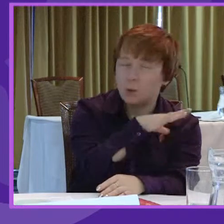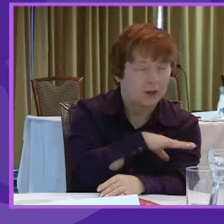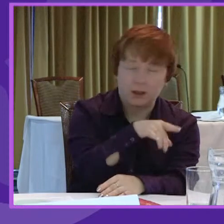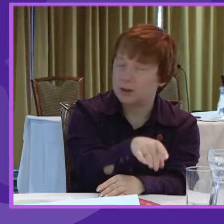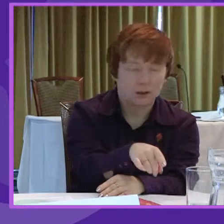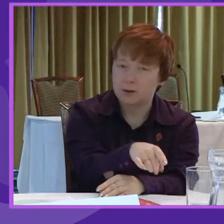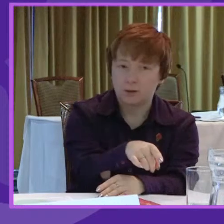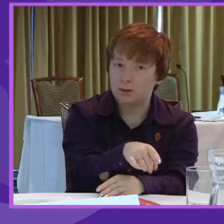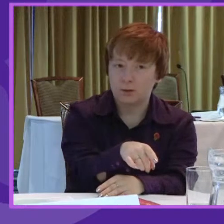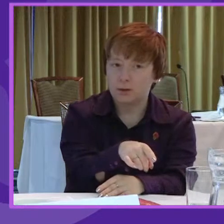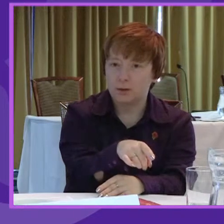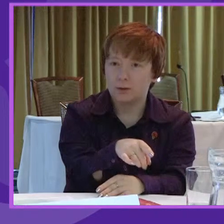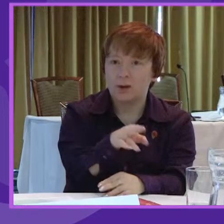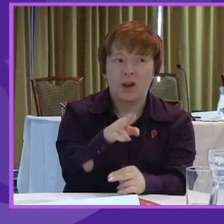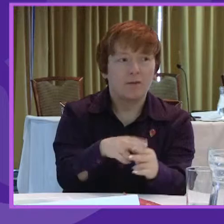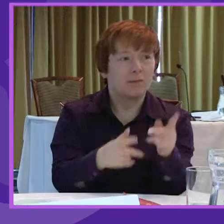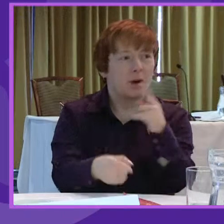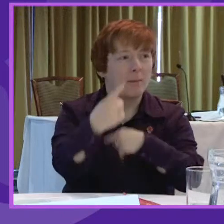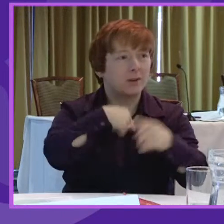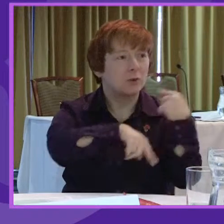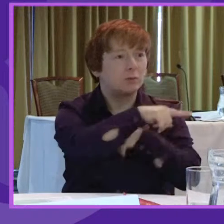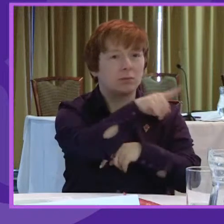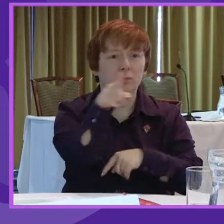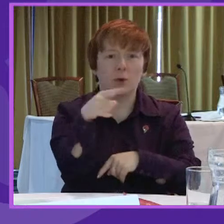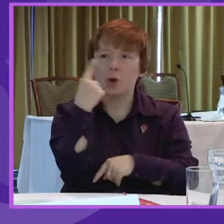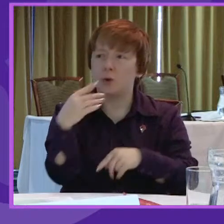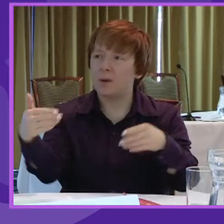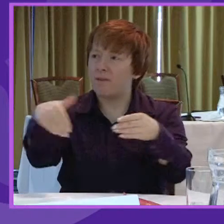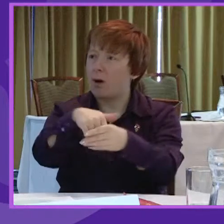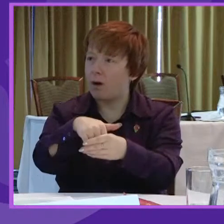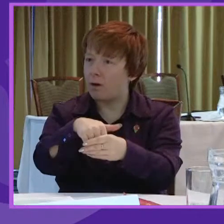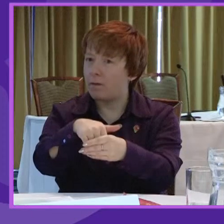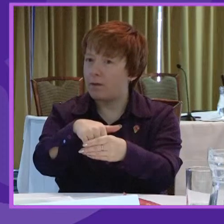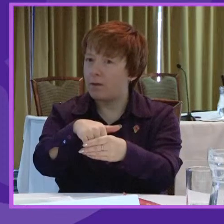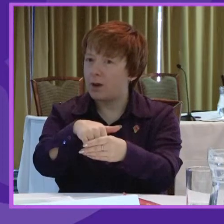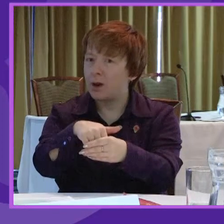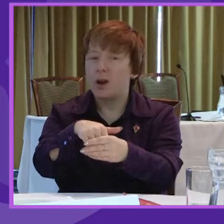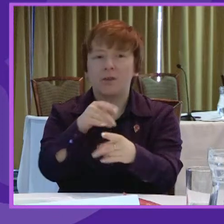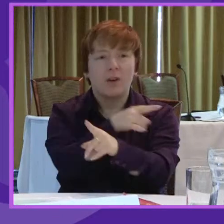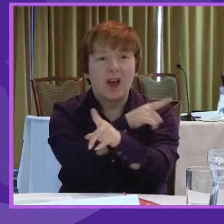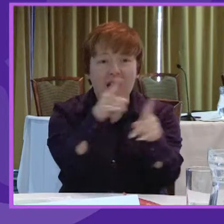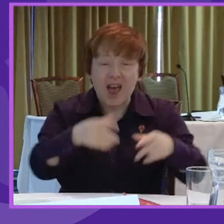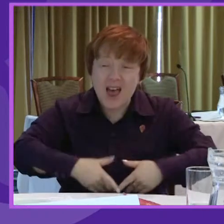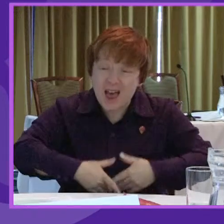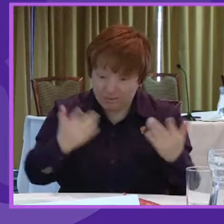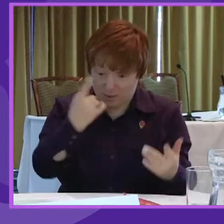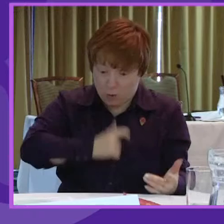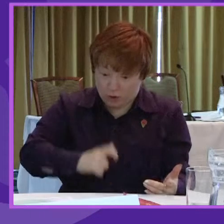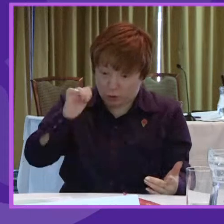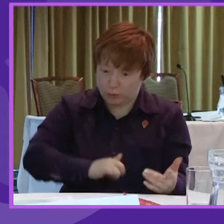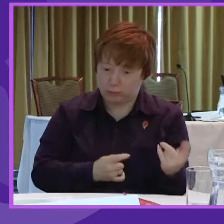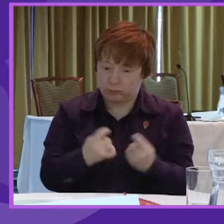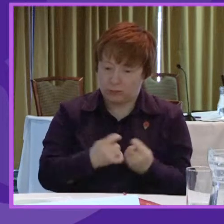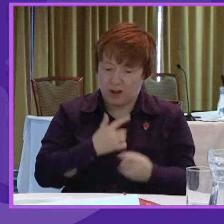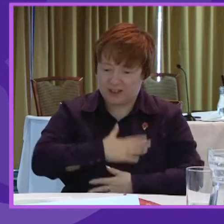practitioner. And if we go right back to everybody's business, it's about remembering that everybody should be able to manage distress to some